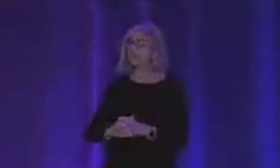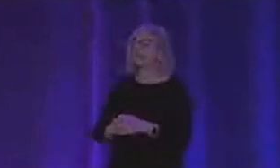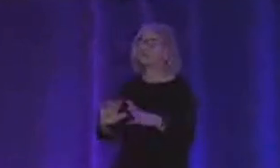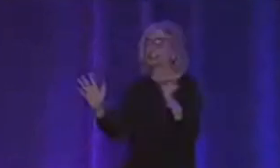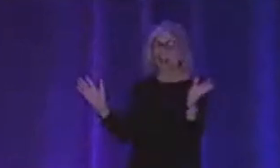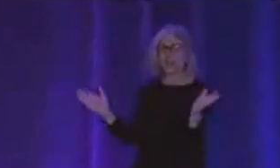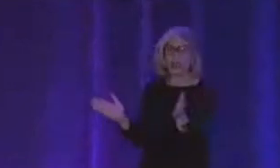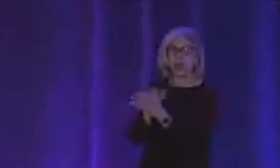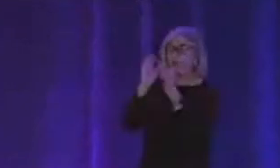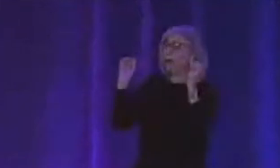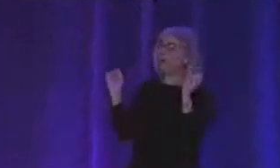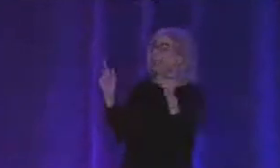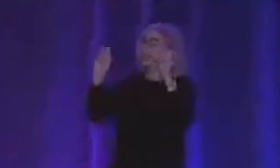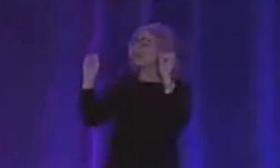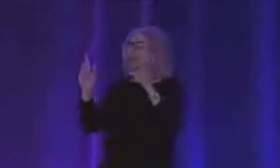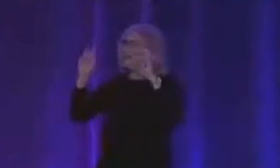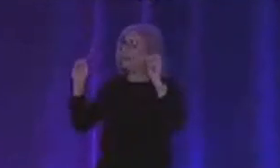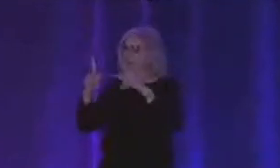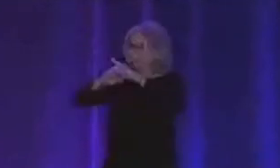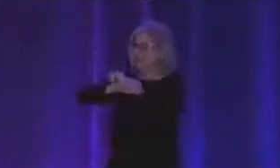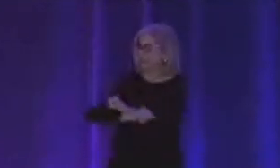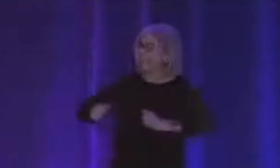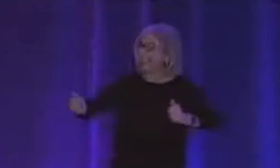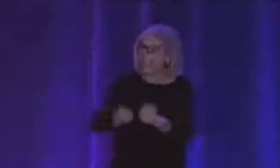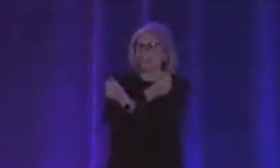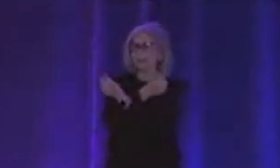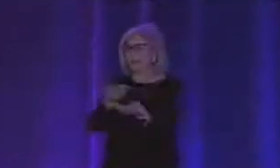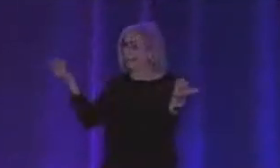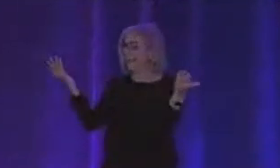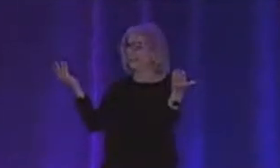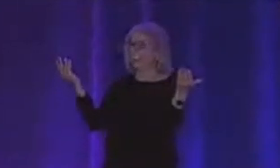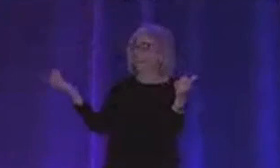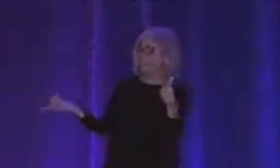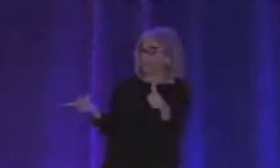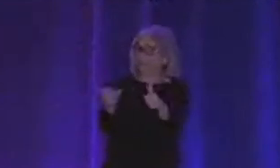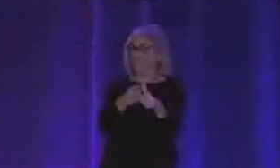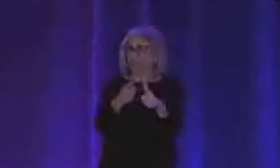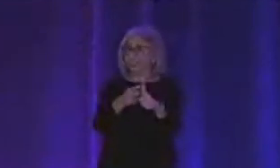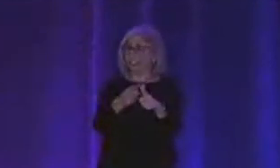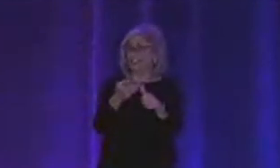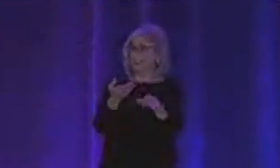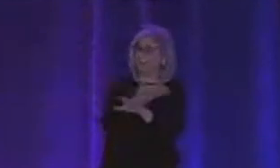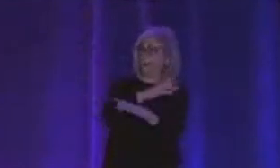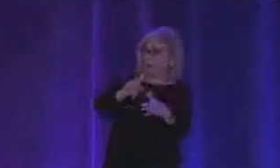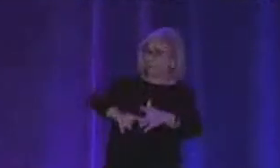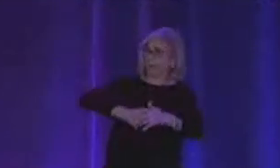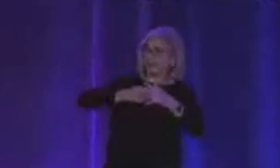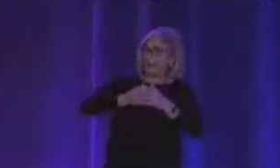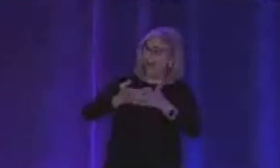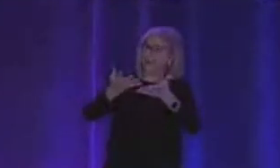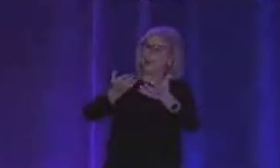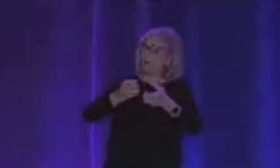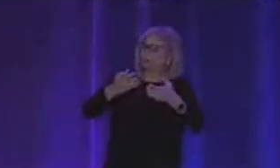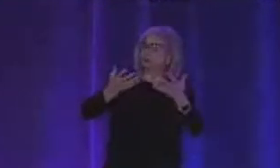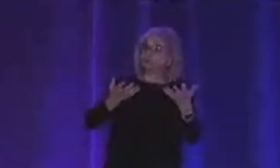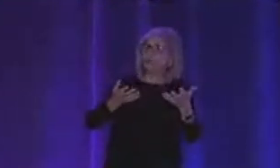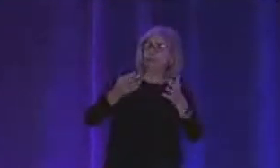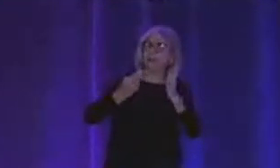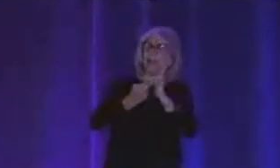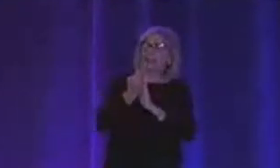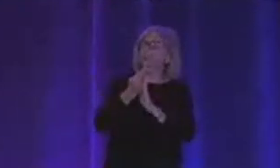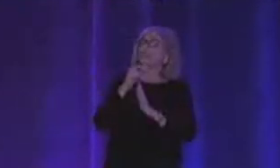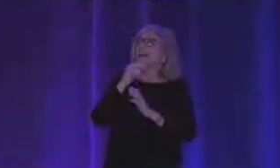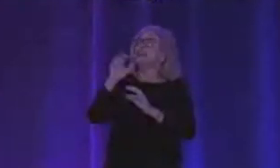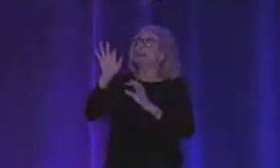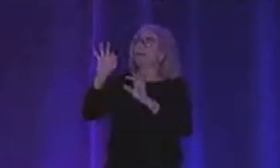Bienvenidos a Miami. All right, so everyone. So first, before I get started, I want to take a unofficial